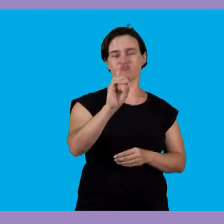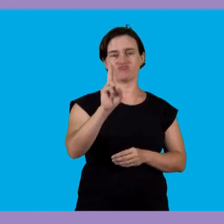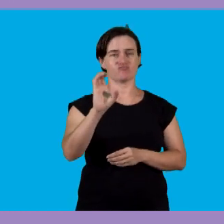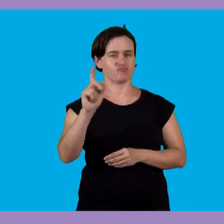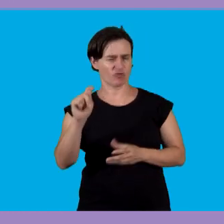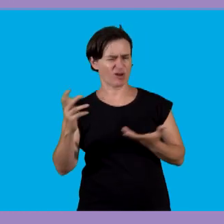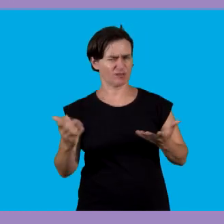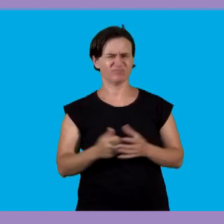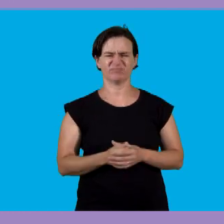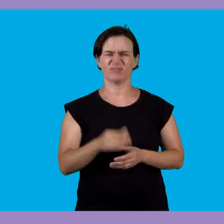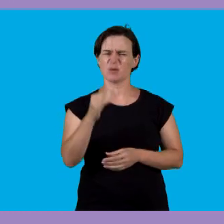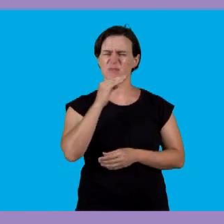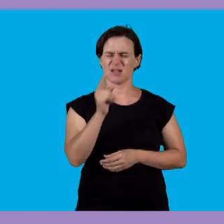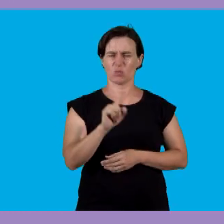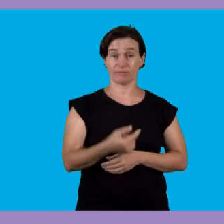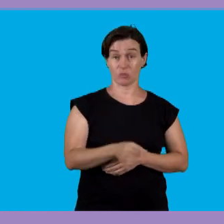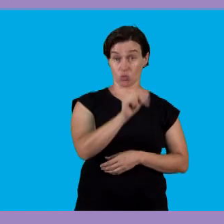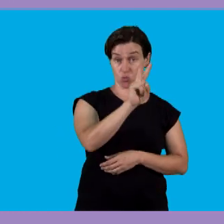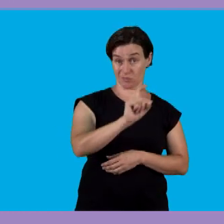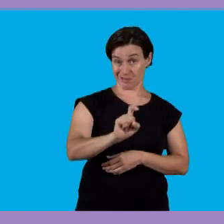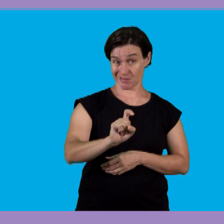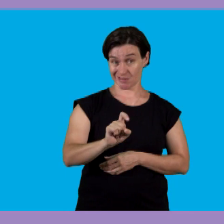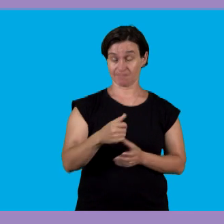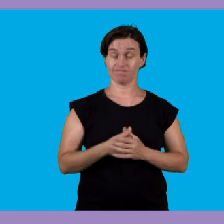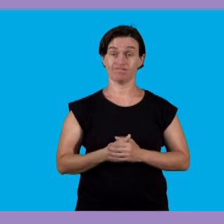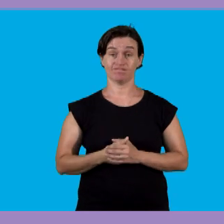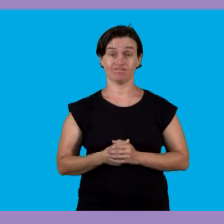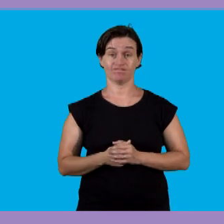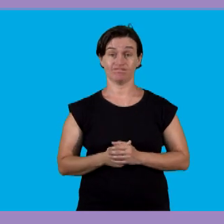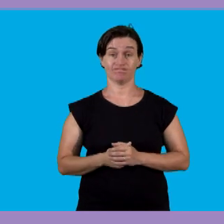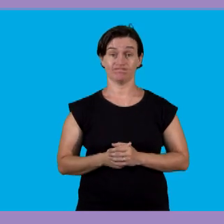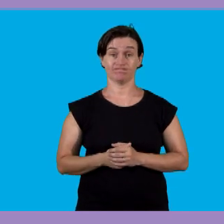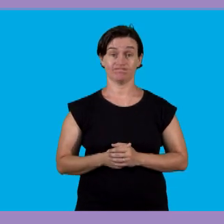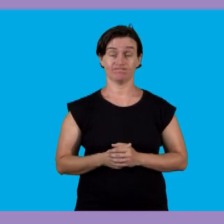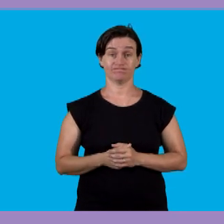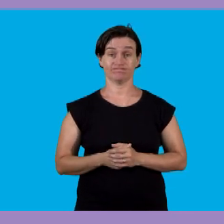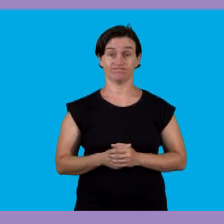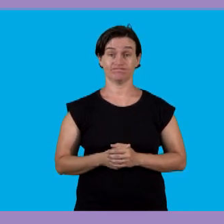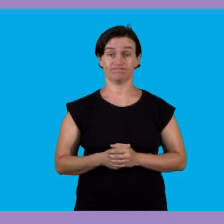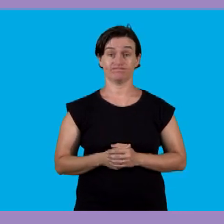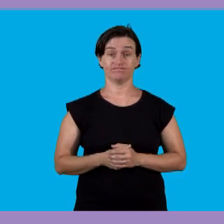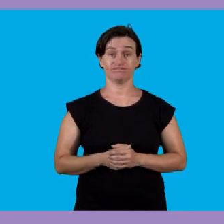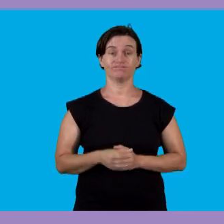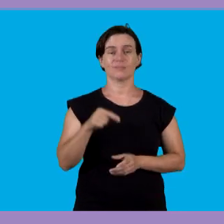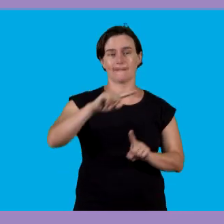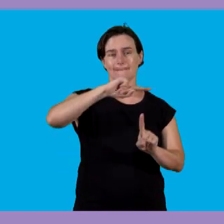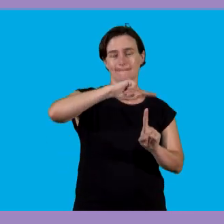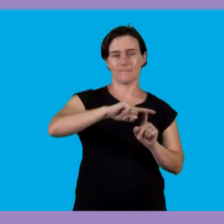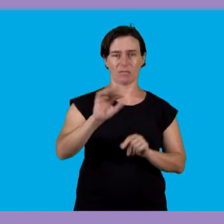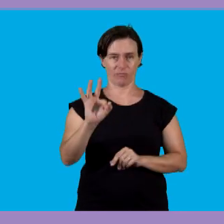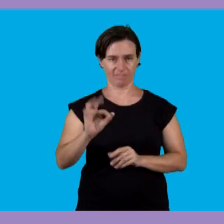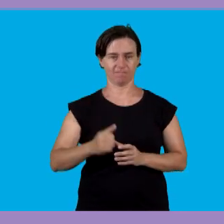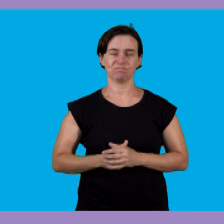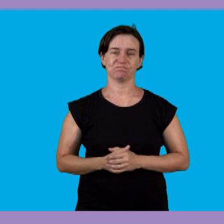we are going to multiply a number by 2, and then to that product we are going to